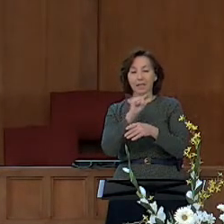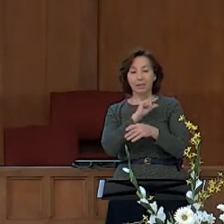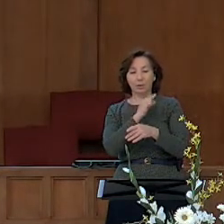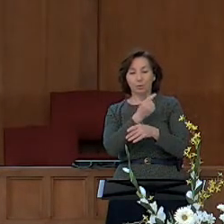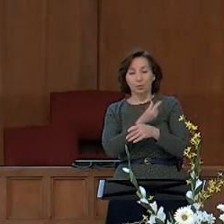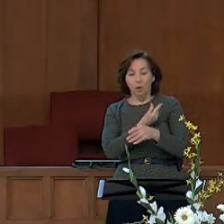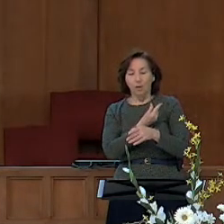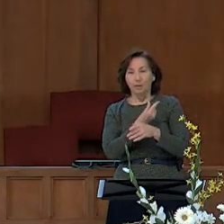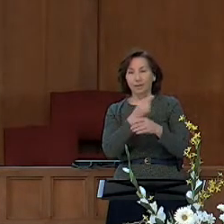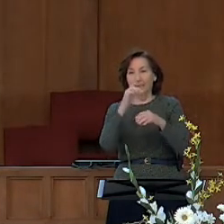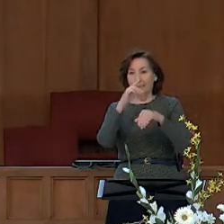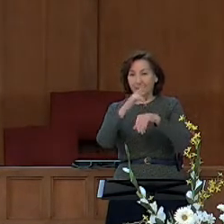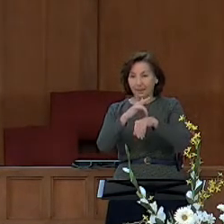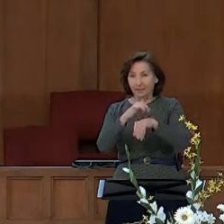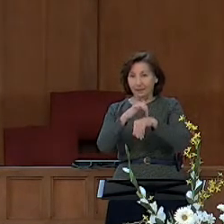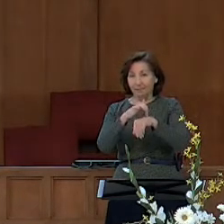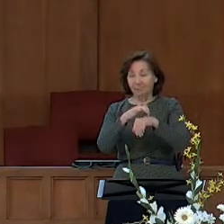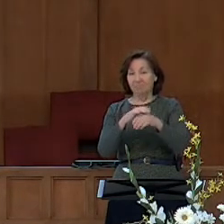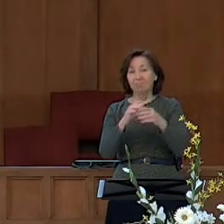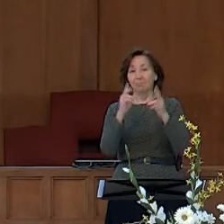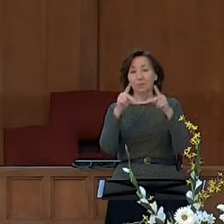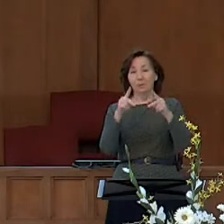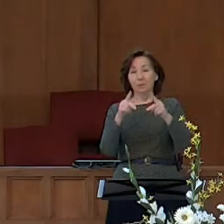We just want someone to spend time with us.